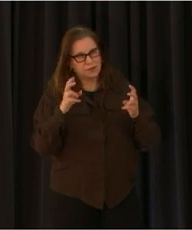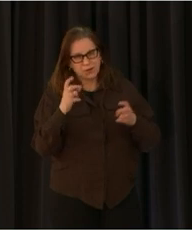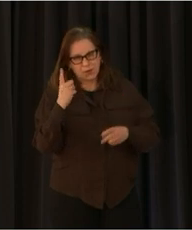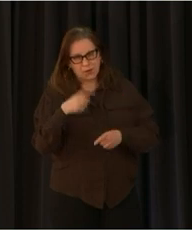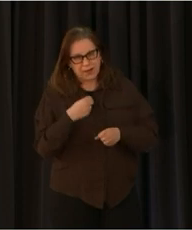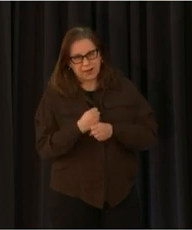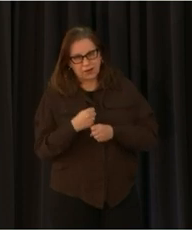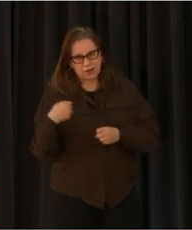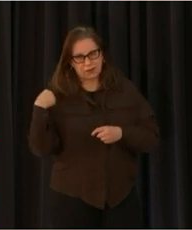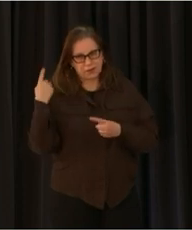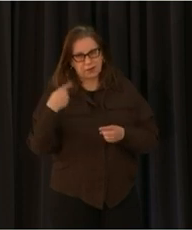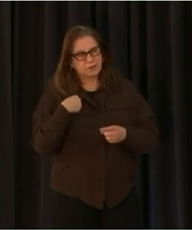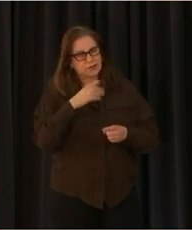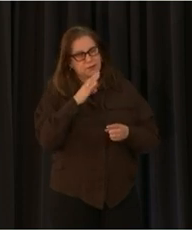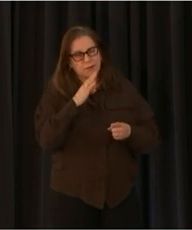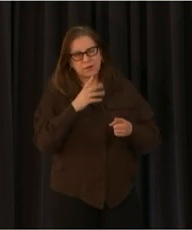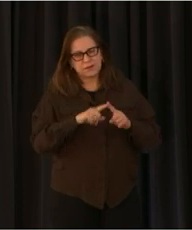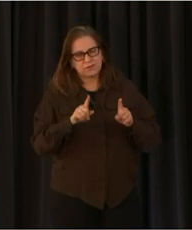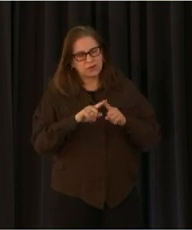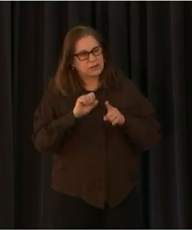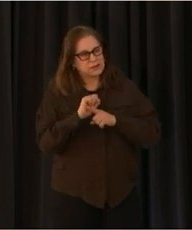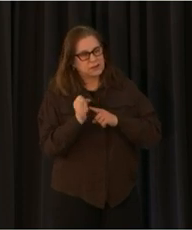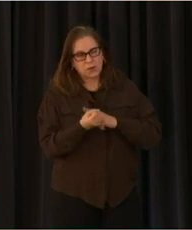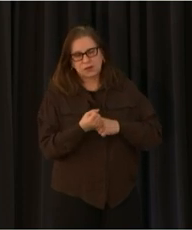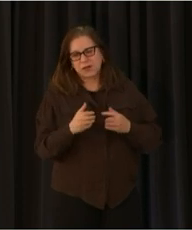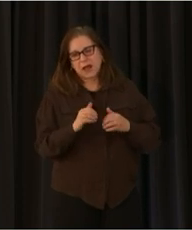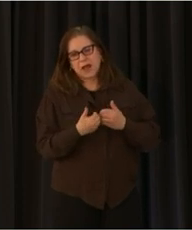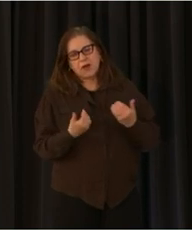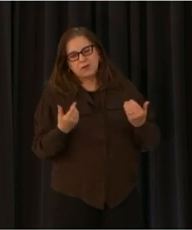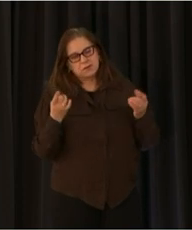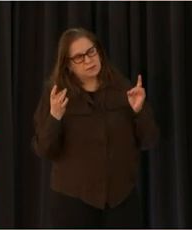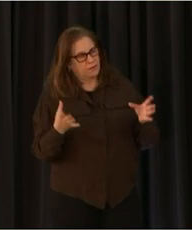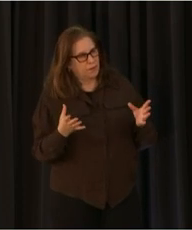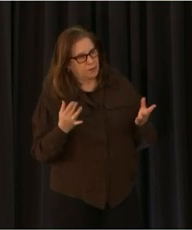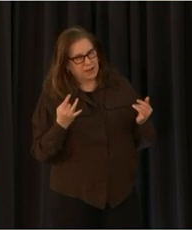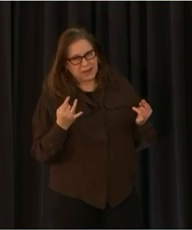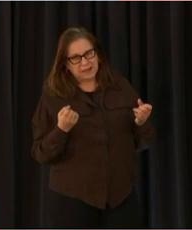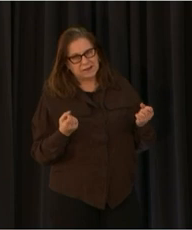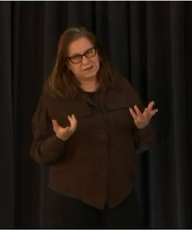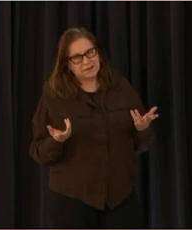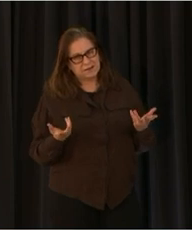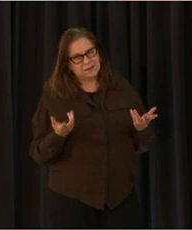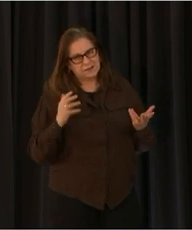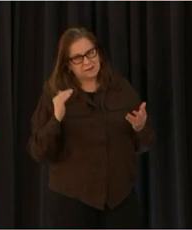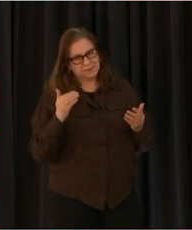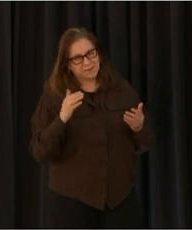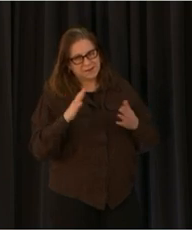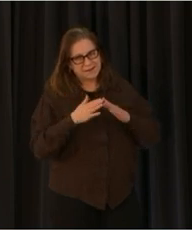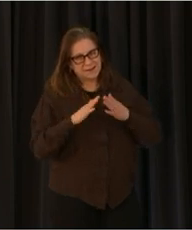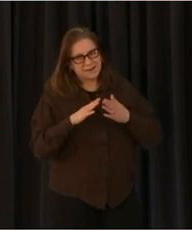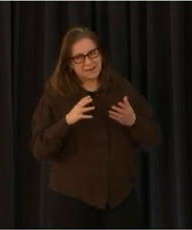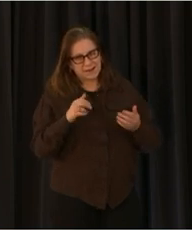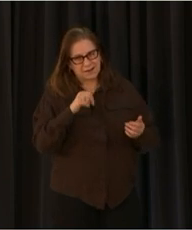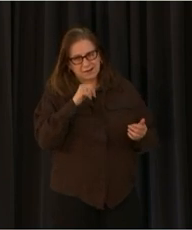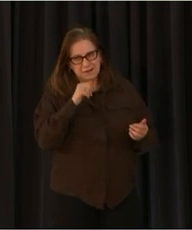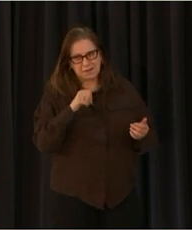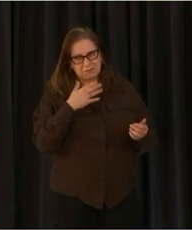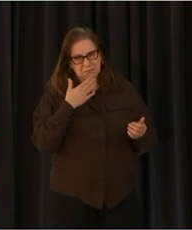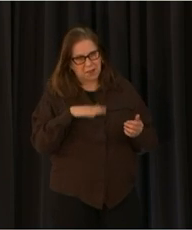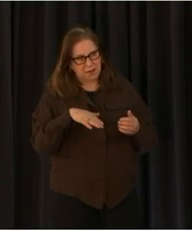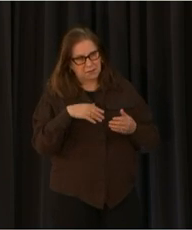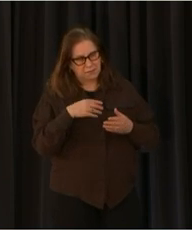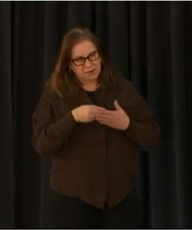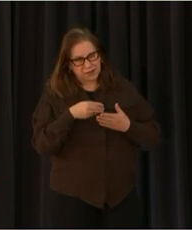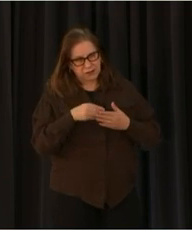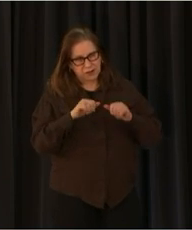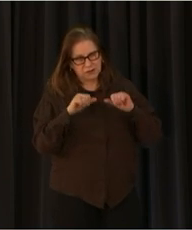CFO came and told about the situation, how dire it was, it doesn't seem that the city is in as bad a financial shape